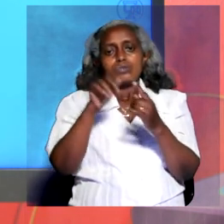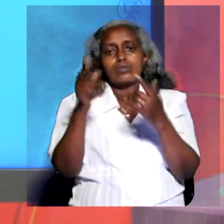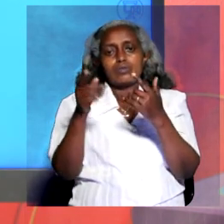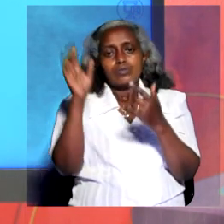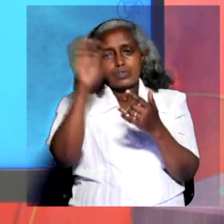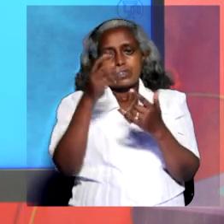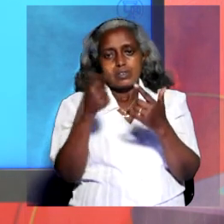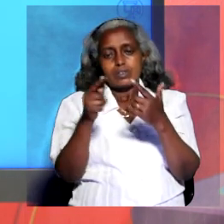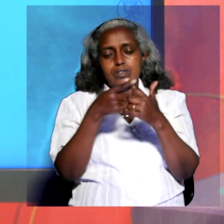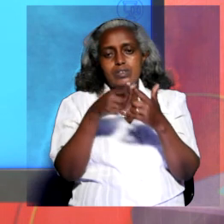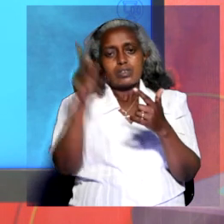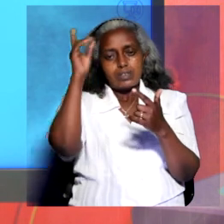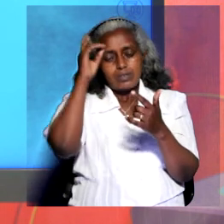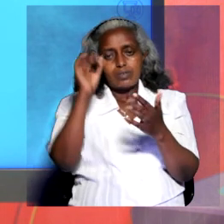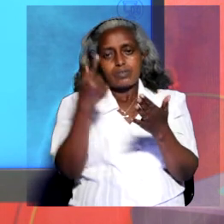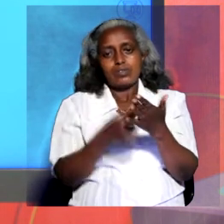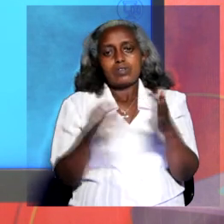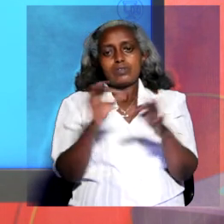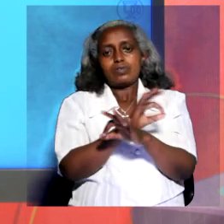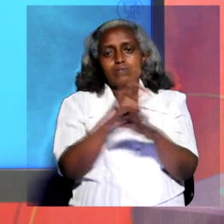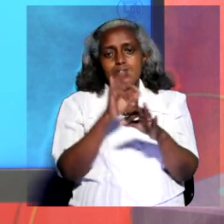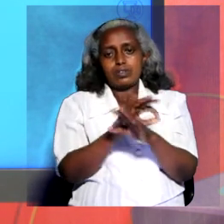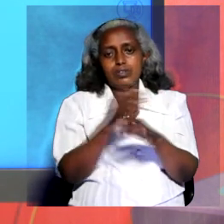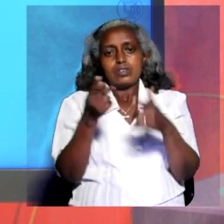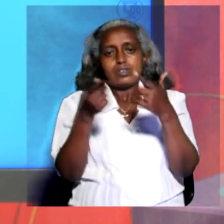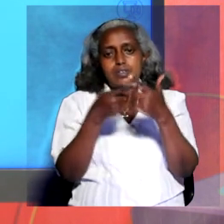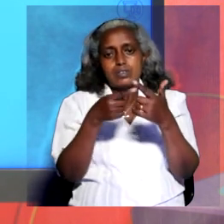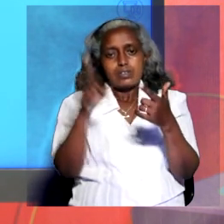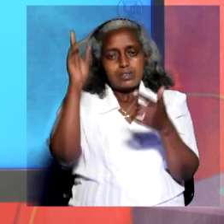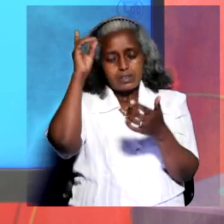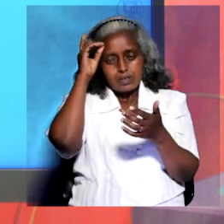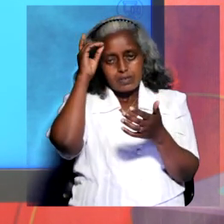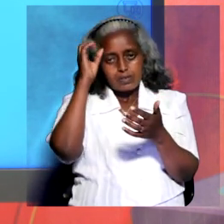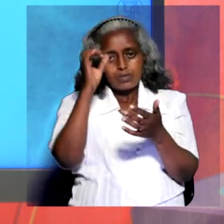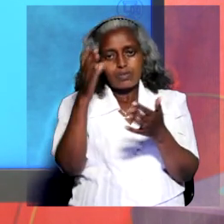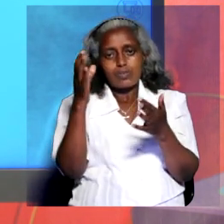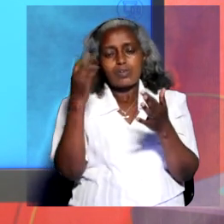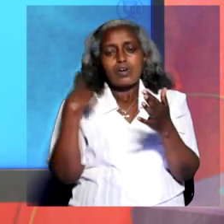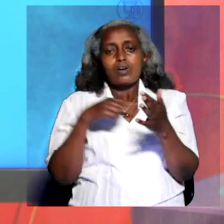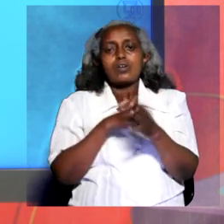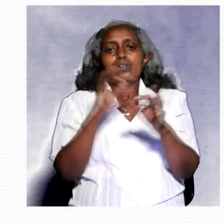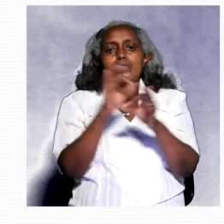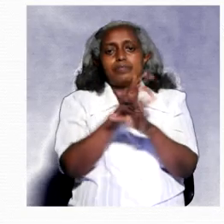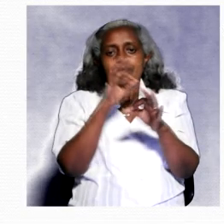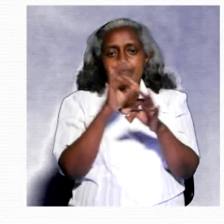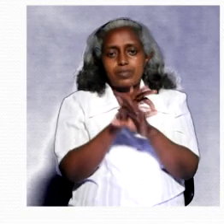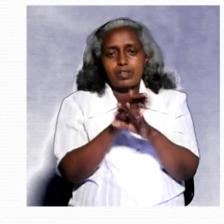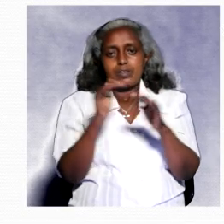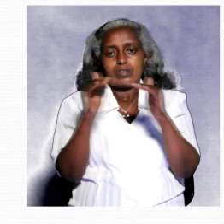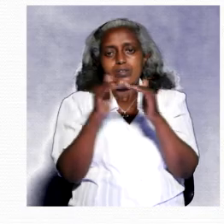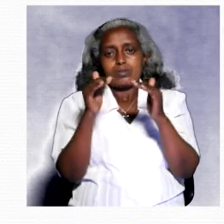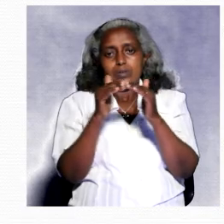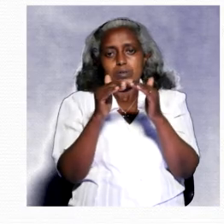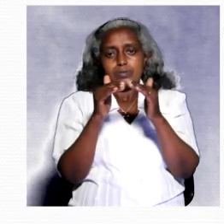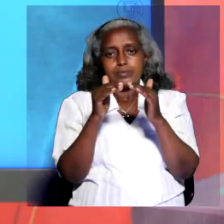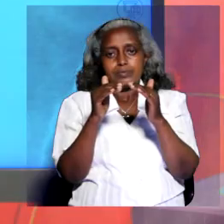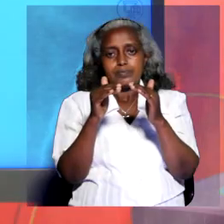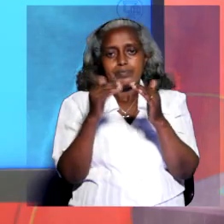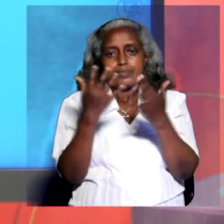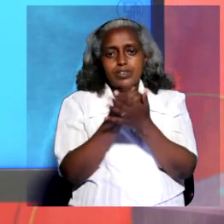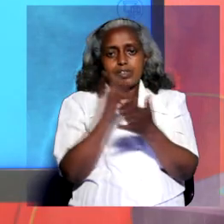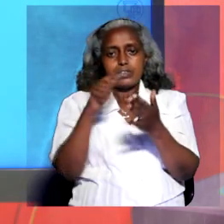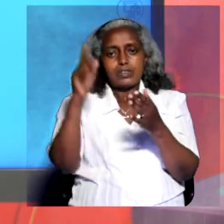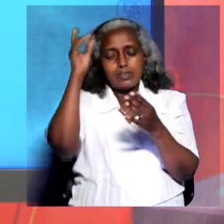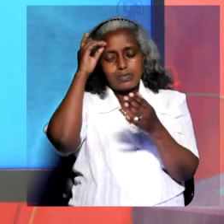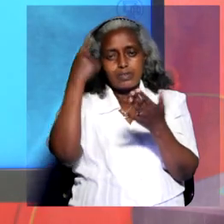second derivative of this function. So the second derivative of our function is equal to this. Take the